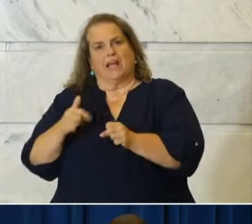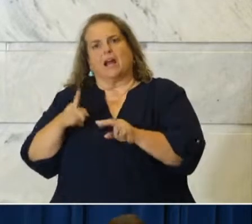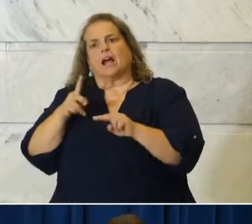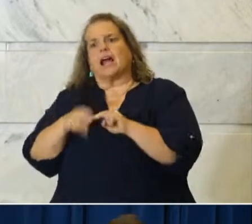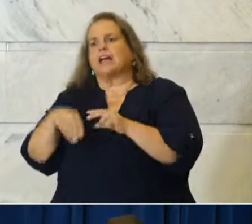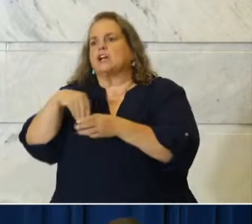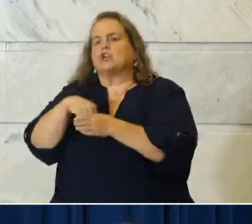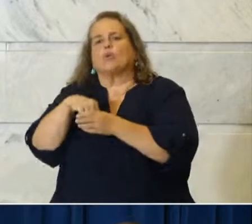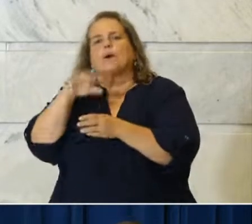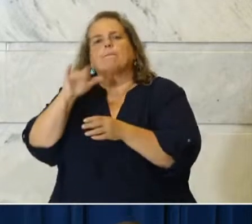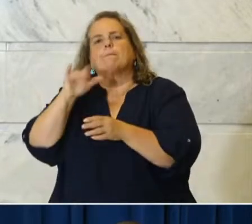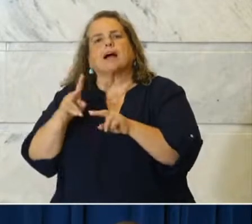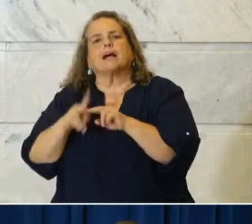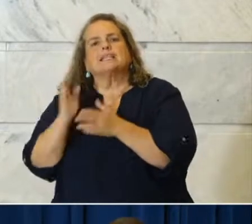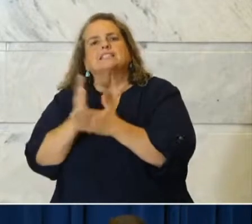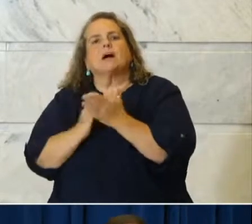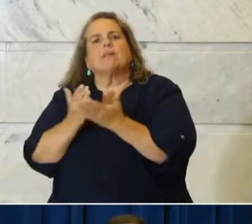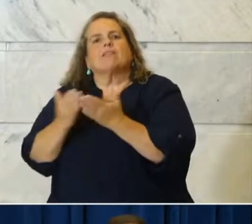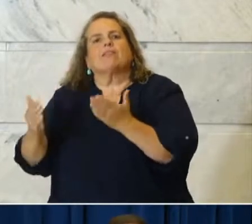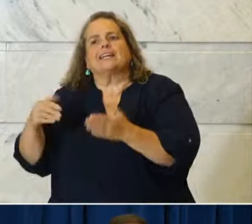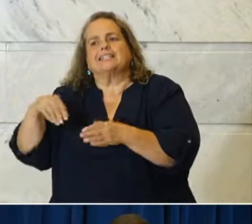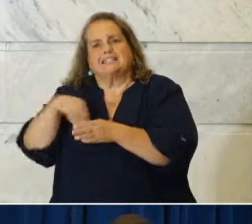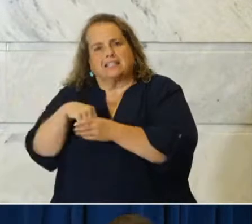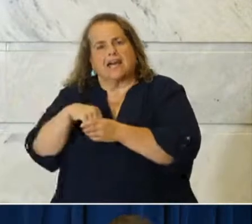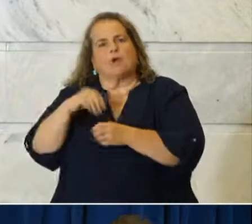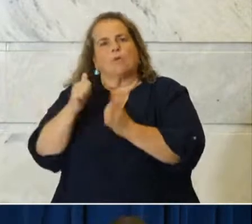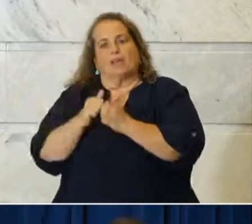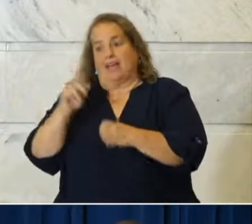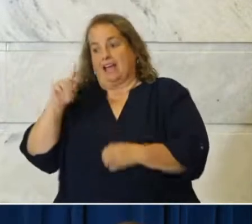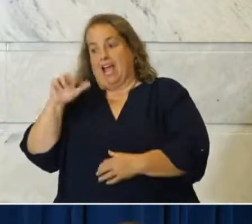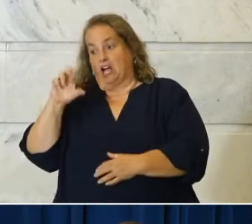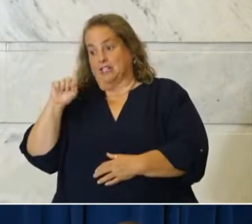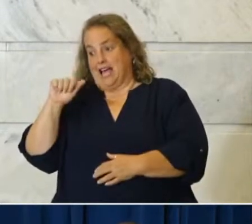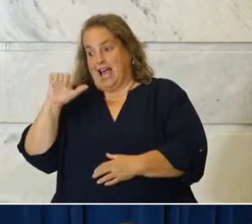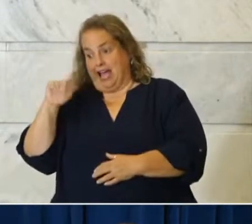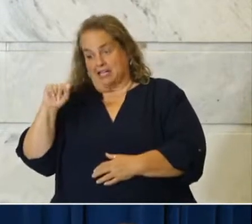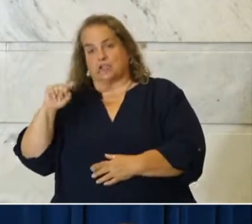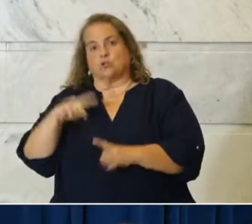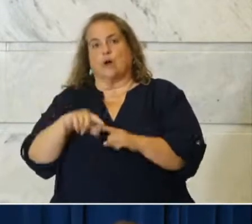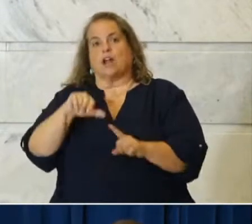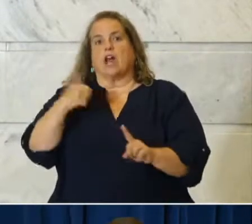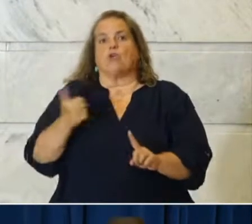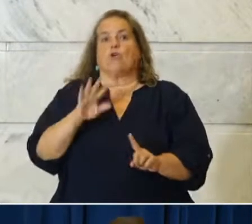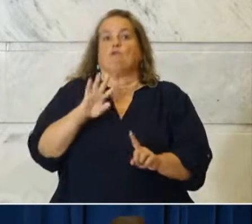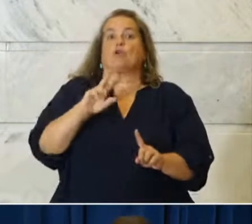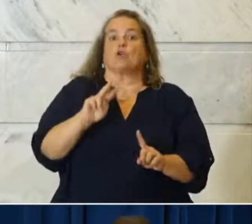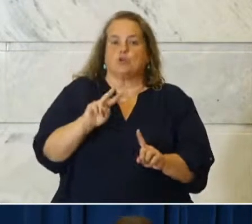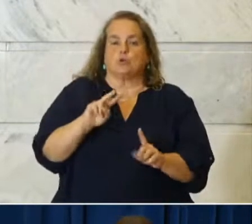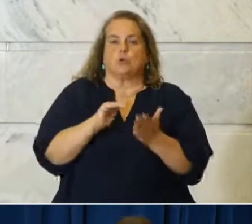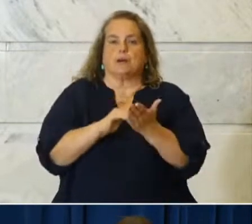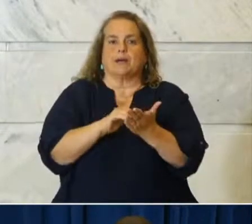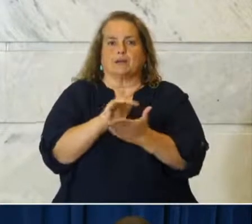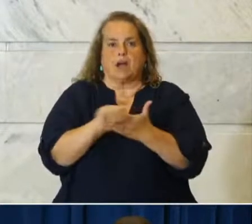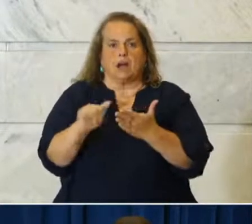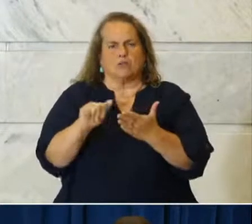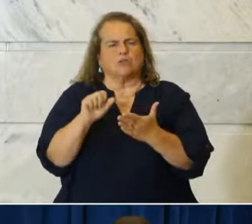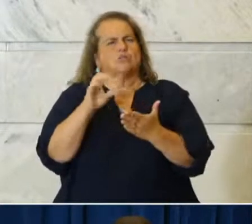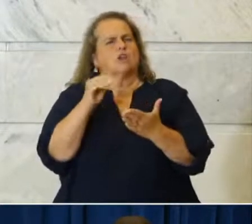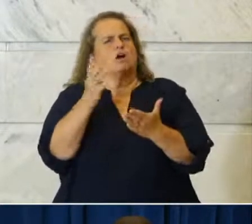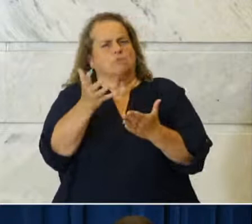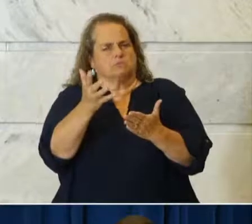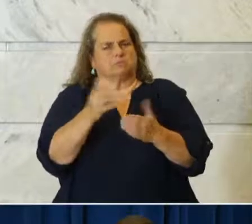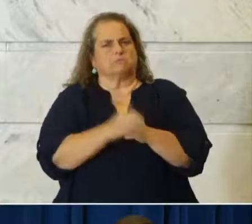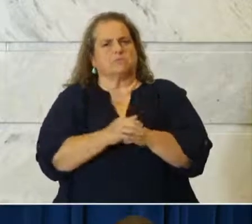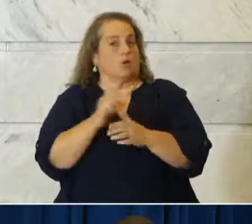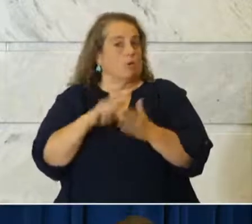we've taken, and CARES Act funding by another $42 million. So what does that mean? First, it